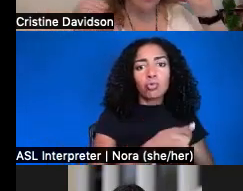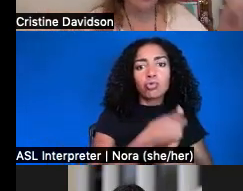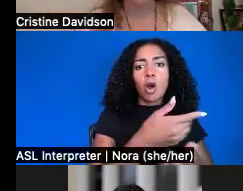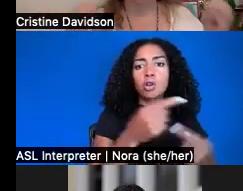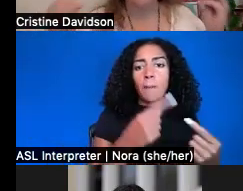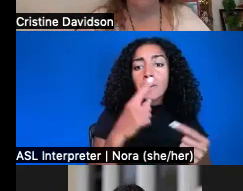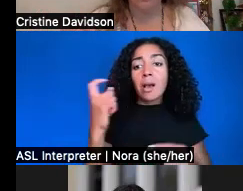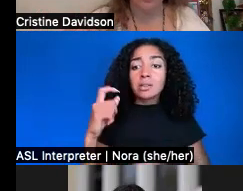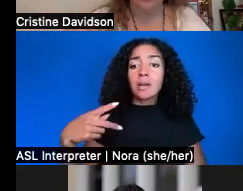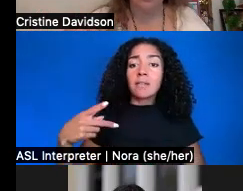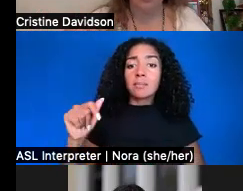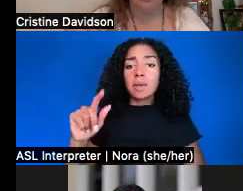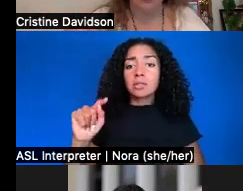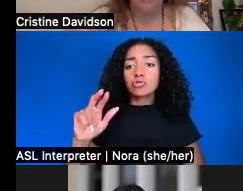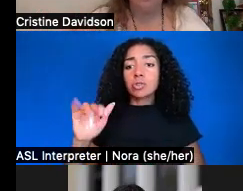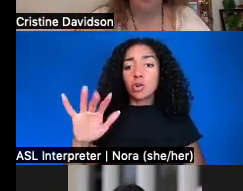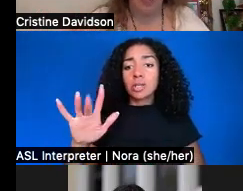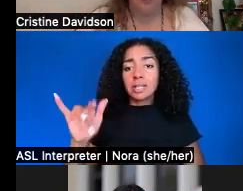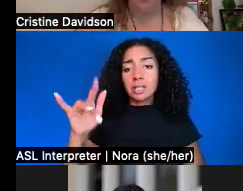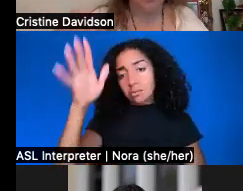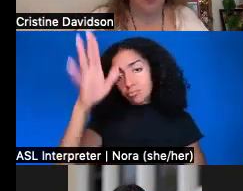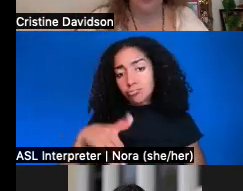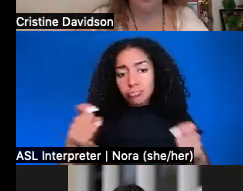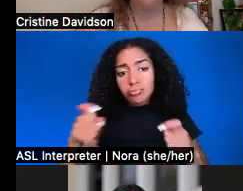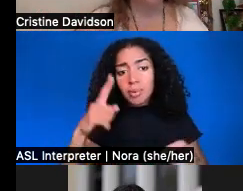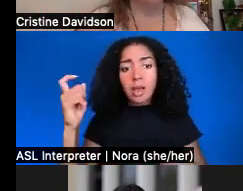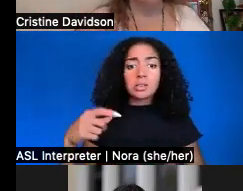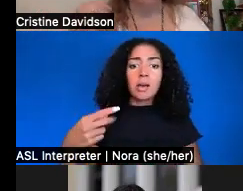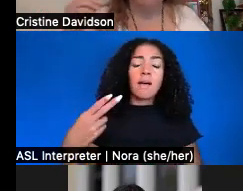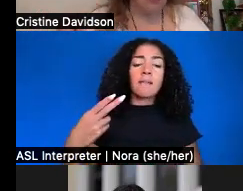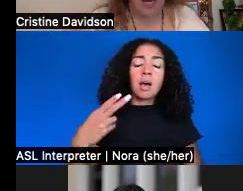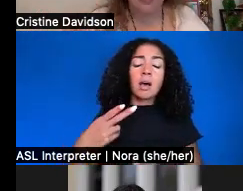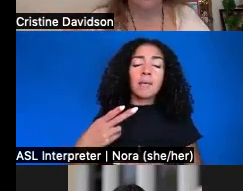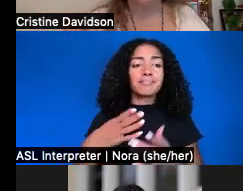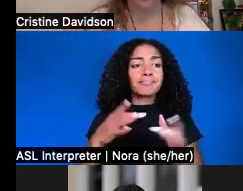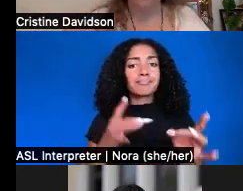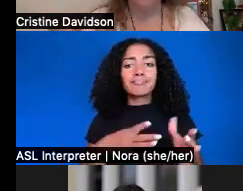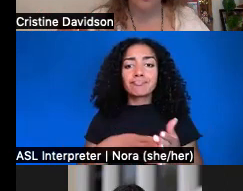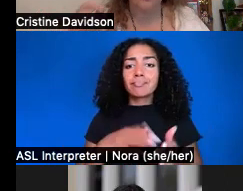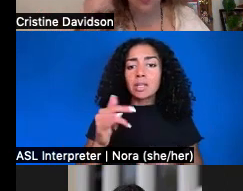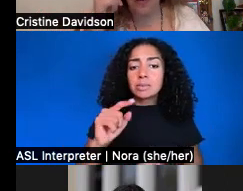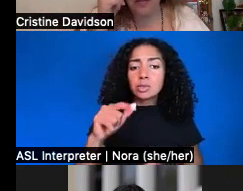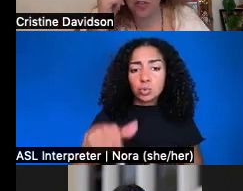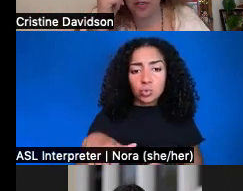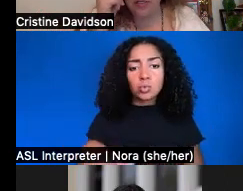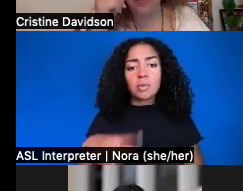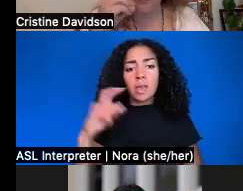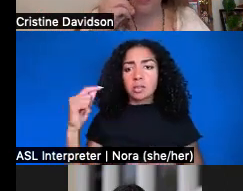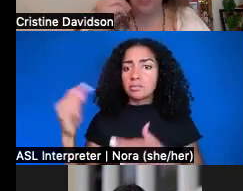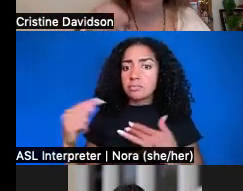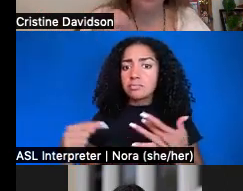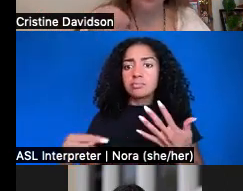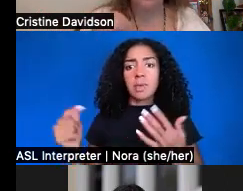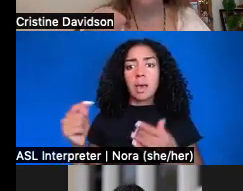of the isms that we've been talking about, power, privilege, access, all the things, right? So there's something